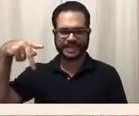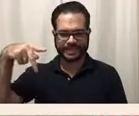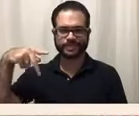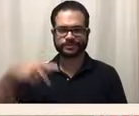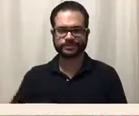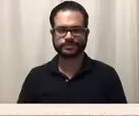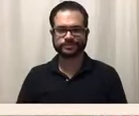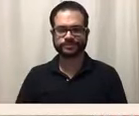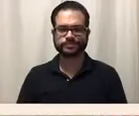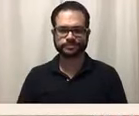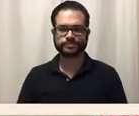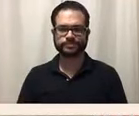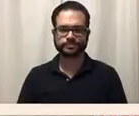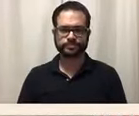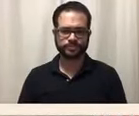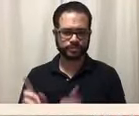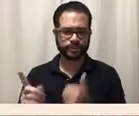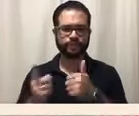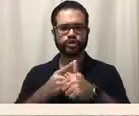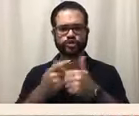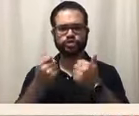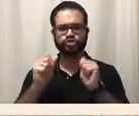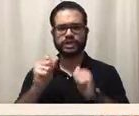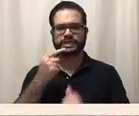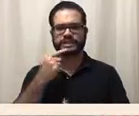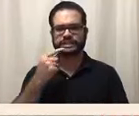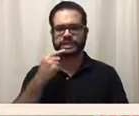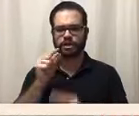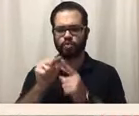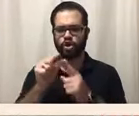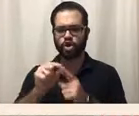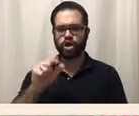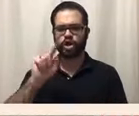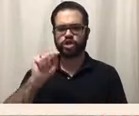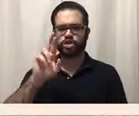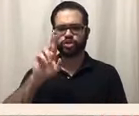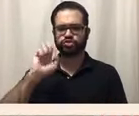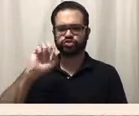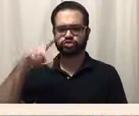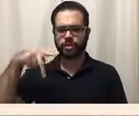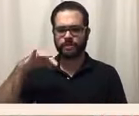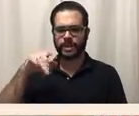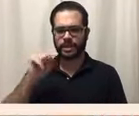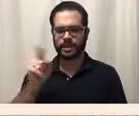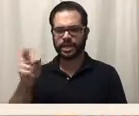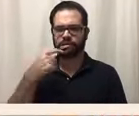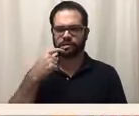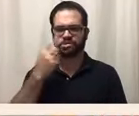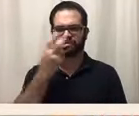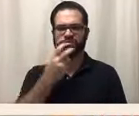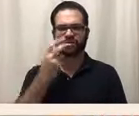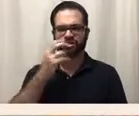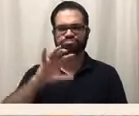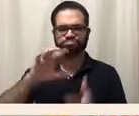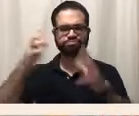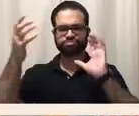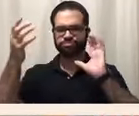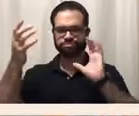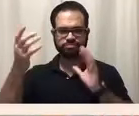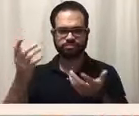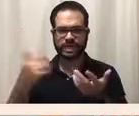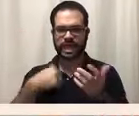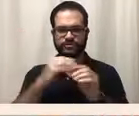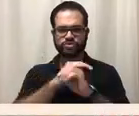When he first tried to say the word trumpet, he would pronounce it drumhead. He had no M or